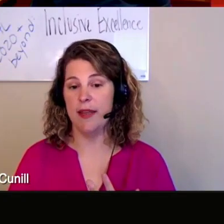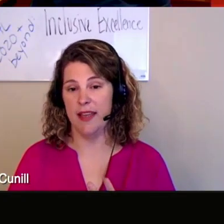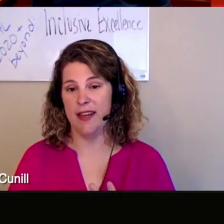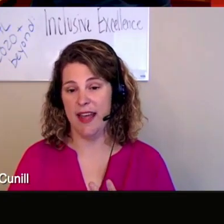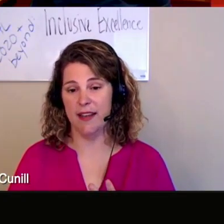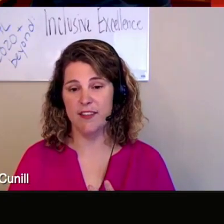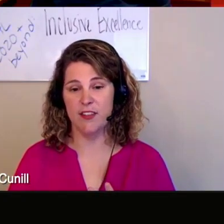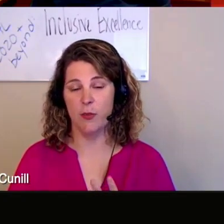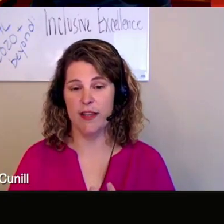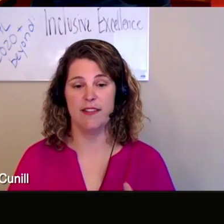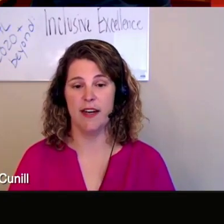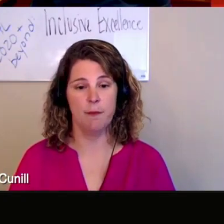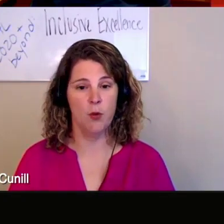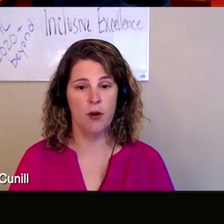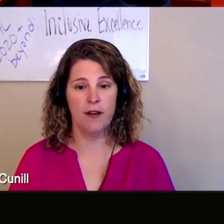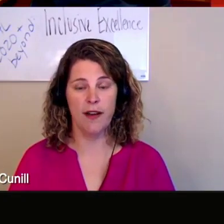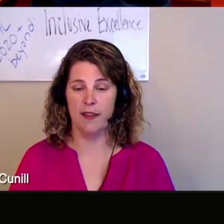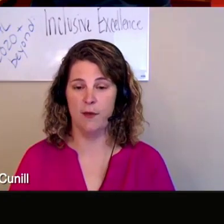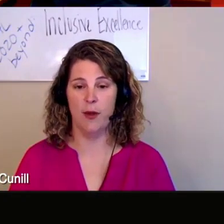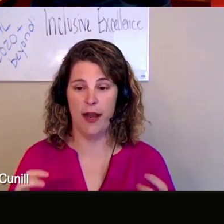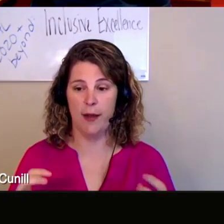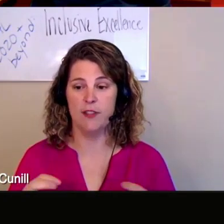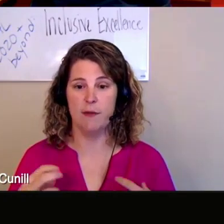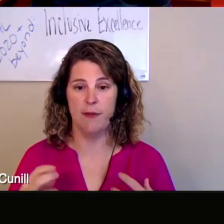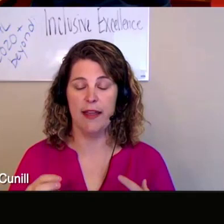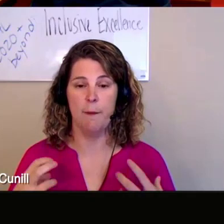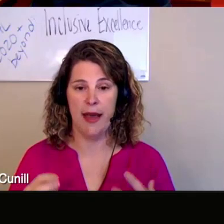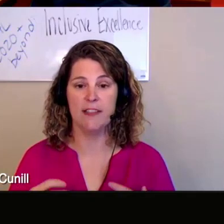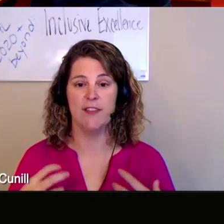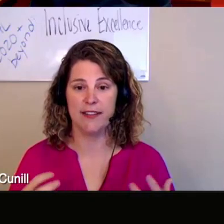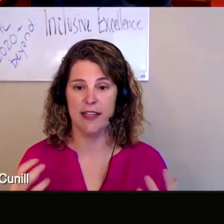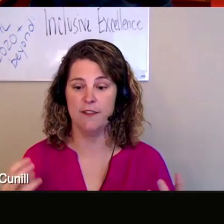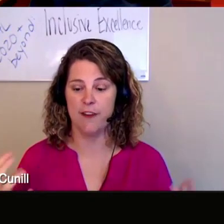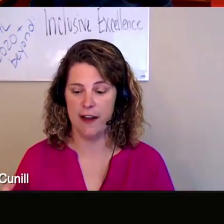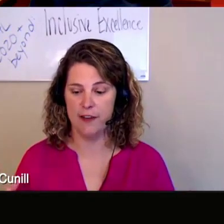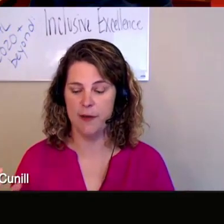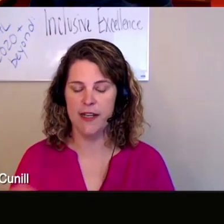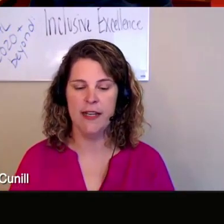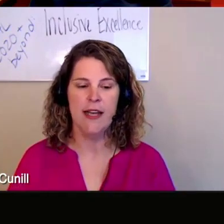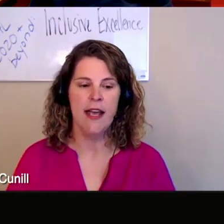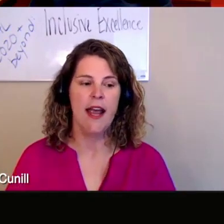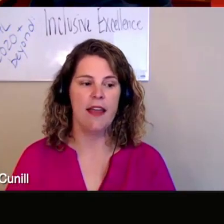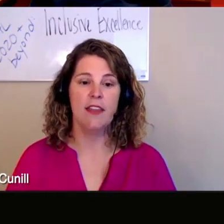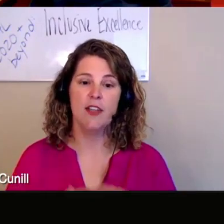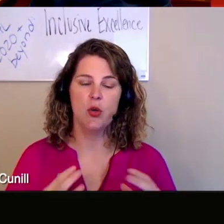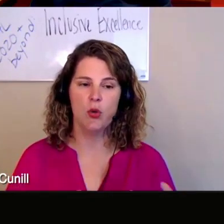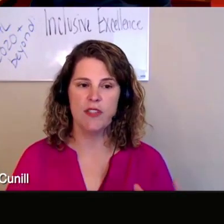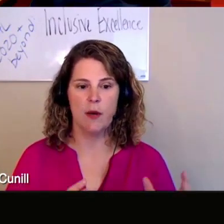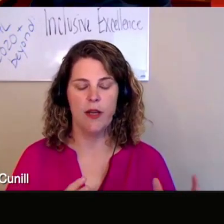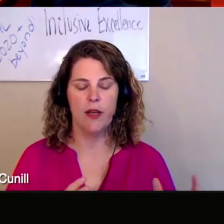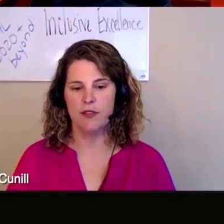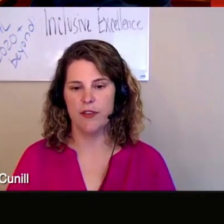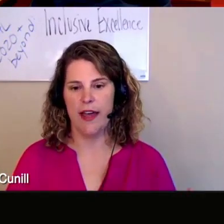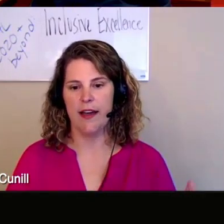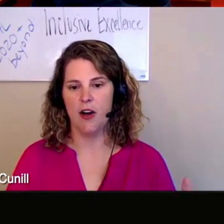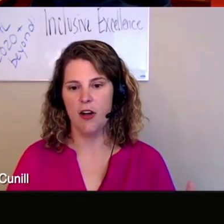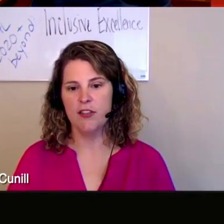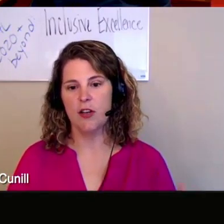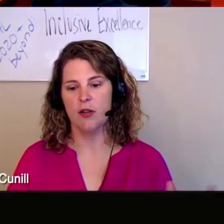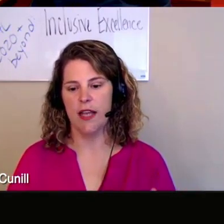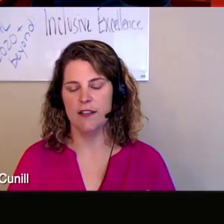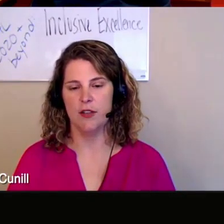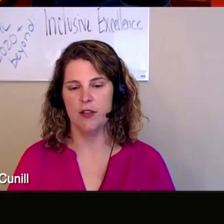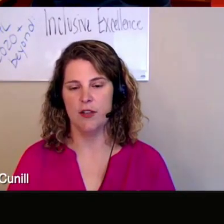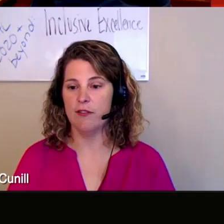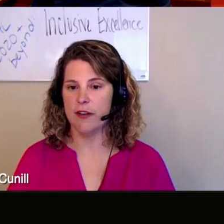them in eggs so that we could study them more. And then we were able to make a mass vaccine for everybody. And then the tools that we used for that